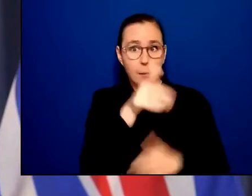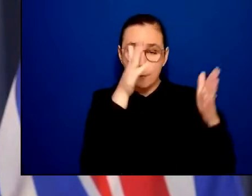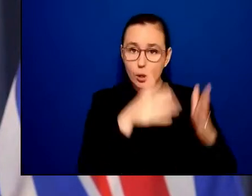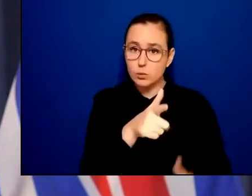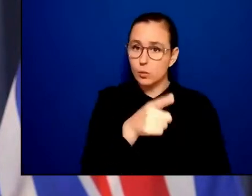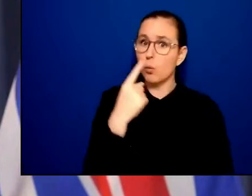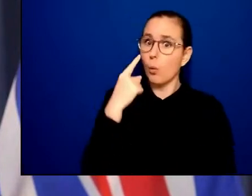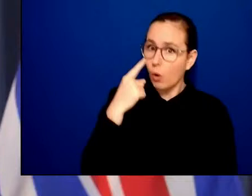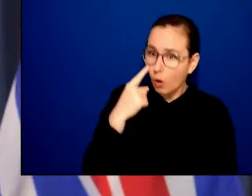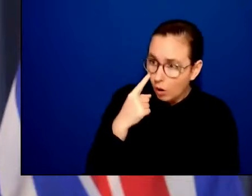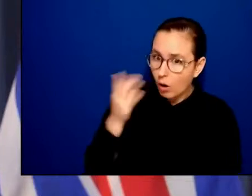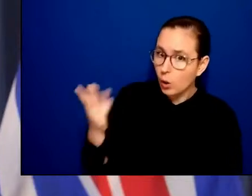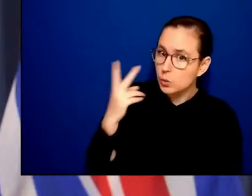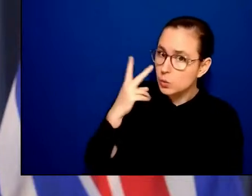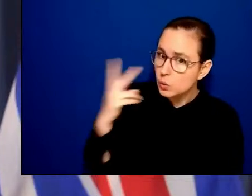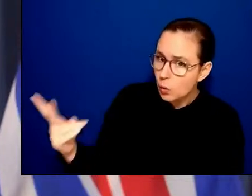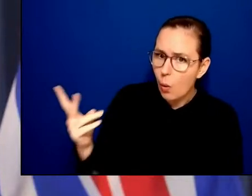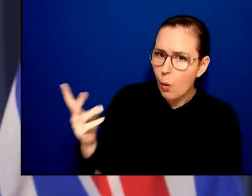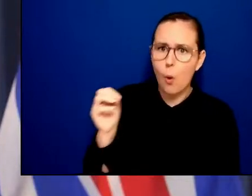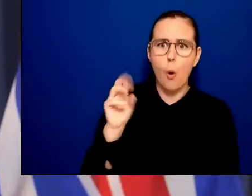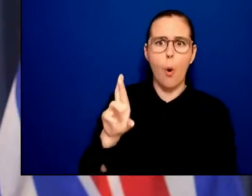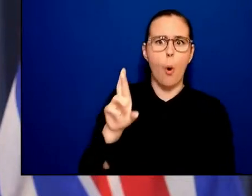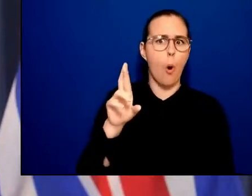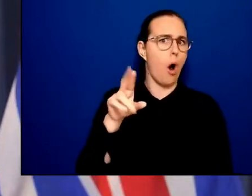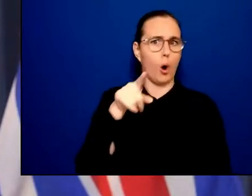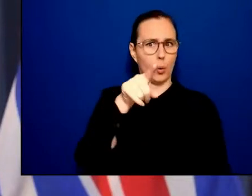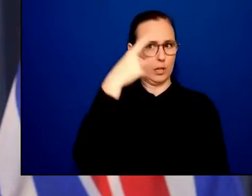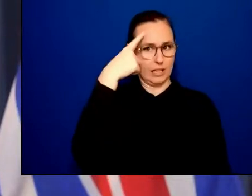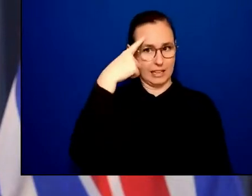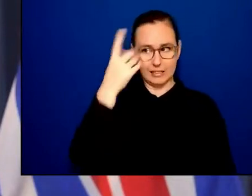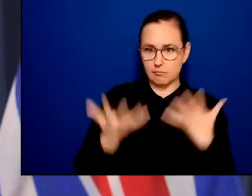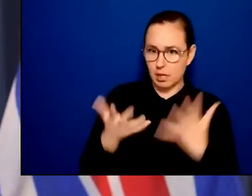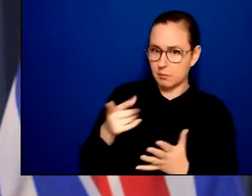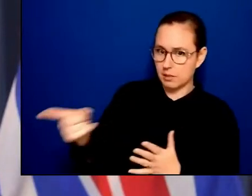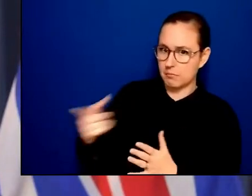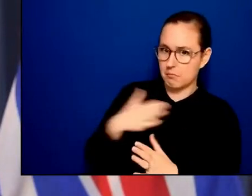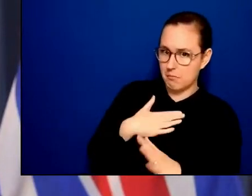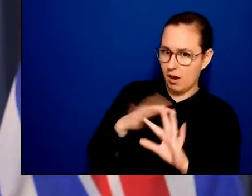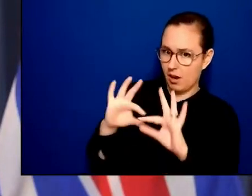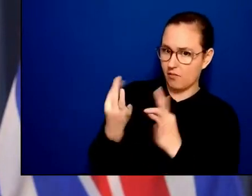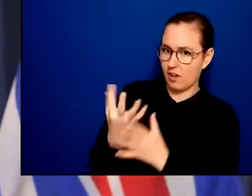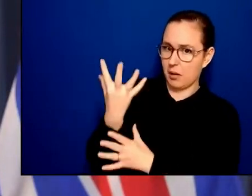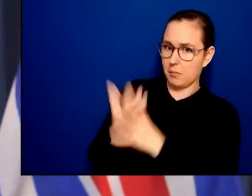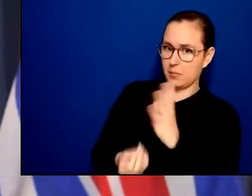to make contact to reach out to the Pemberton or Lillooet RCMP detachments.